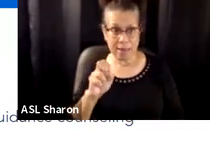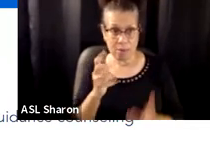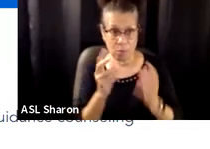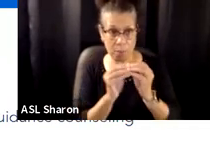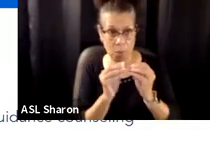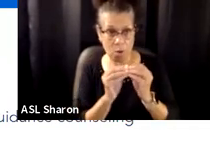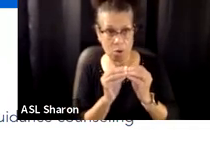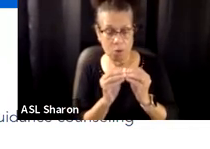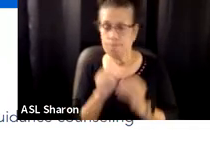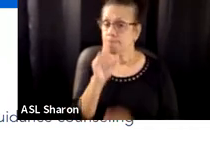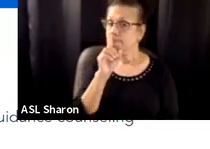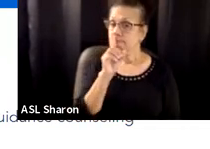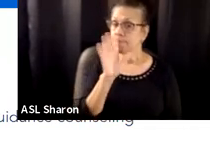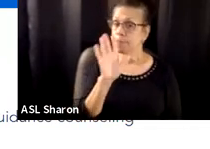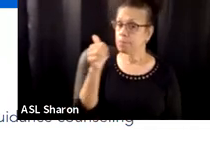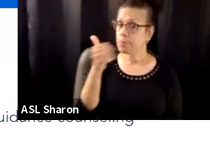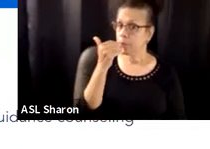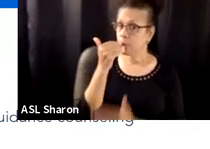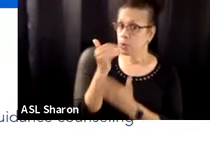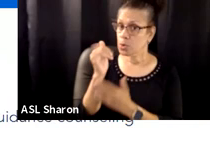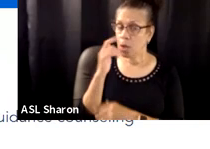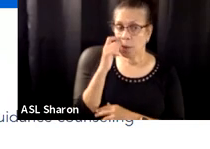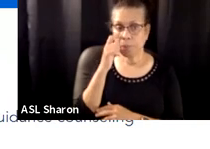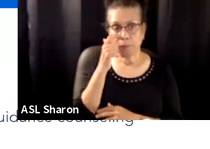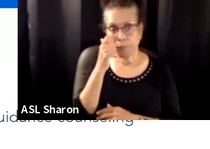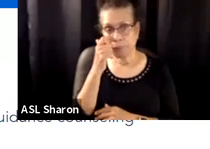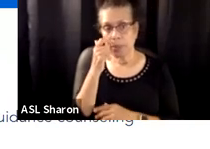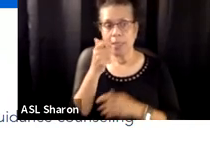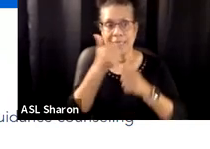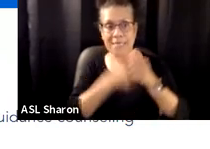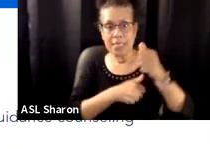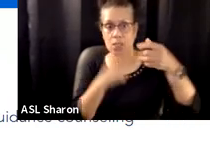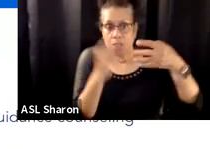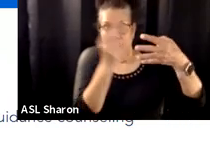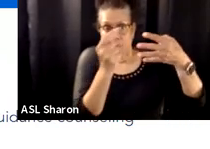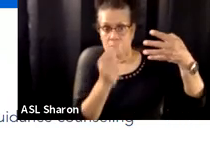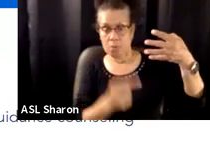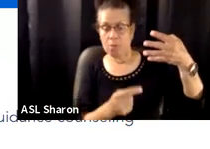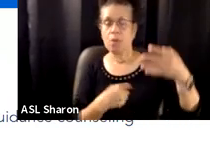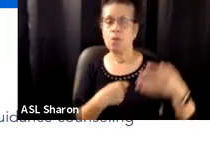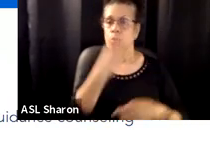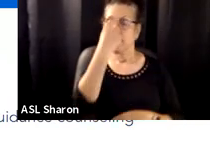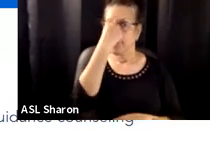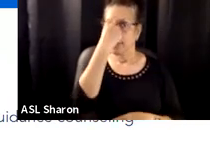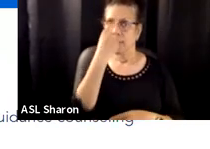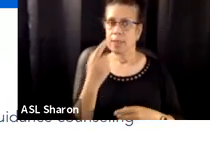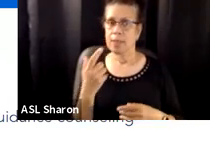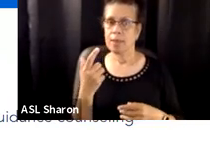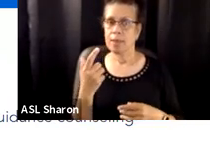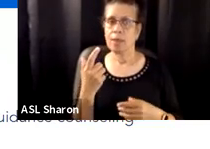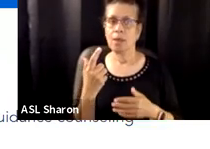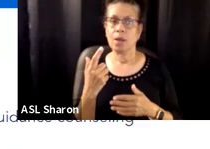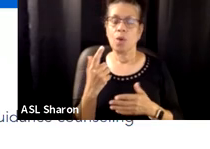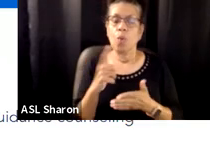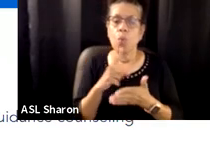i think you covered it really well i would just say i think for each of these we're also thinking about what are the what are what are the sort of deferred